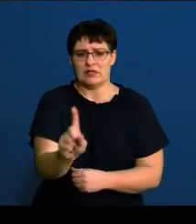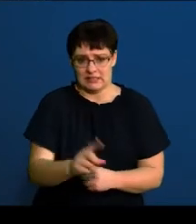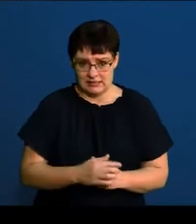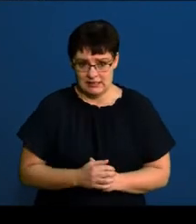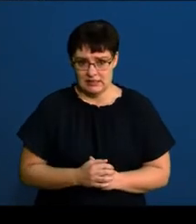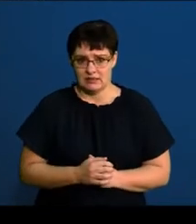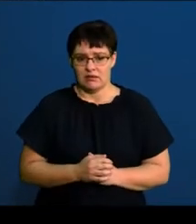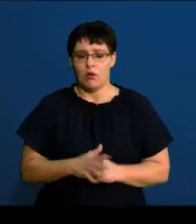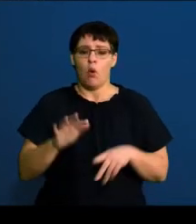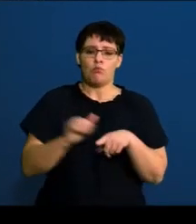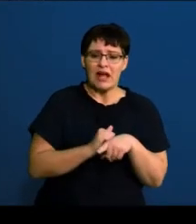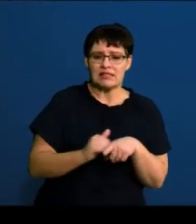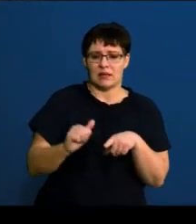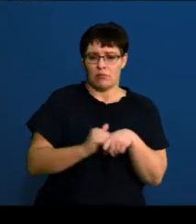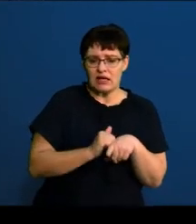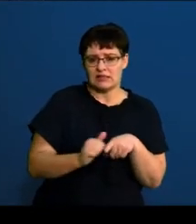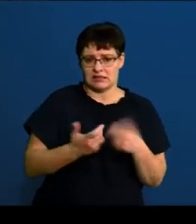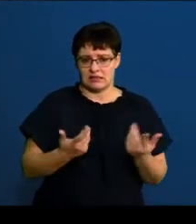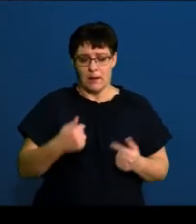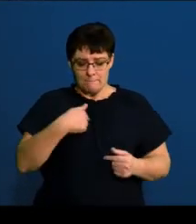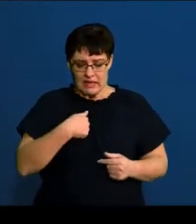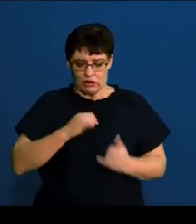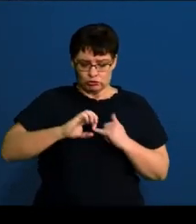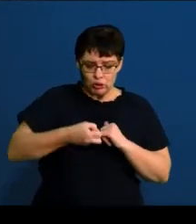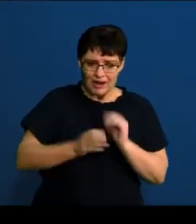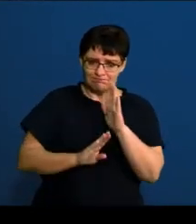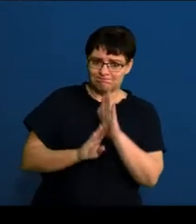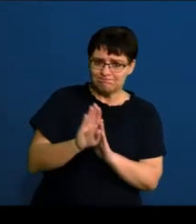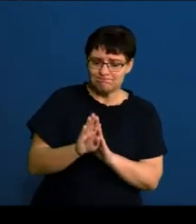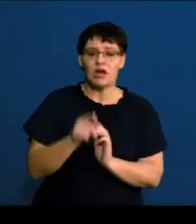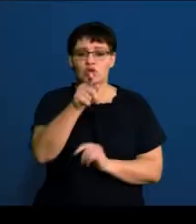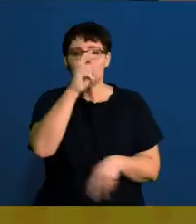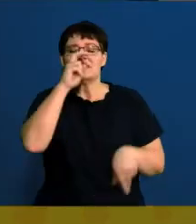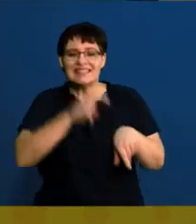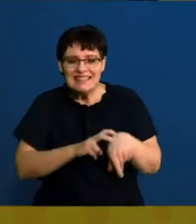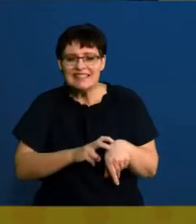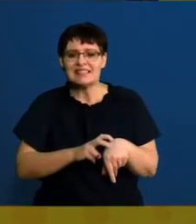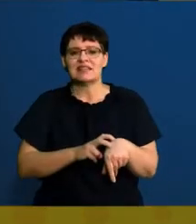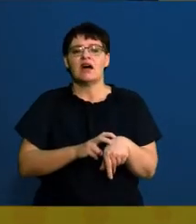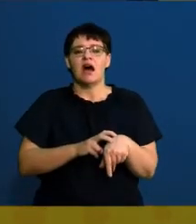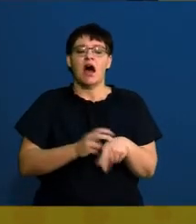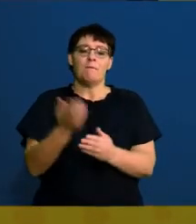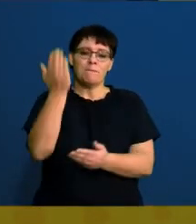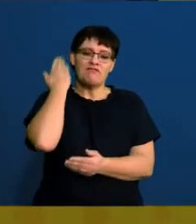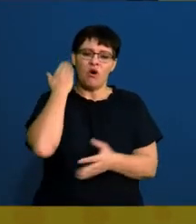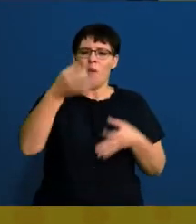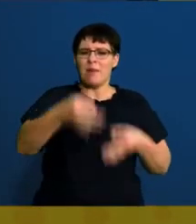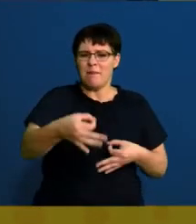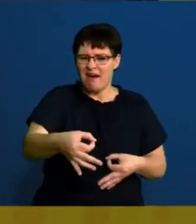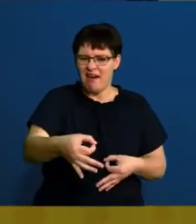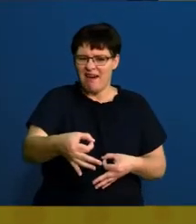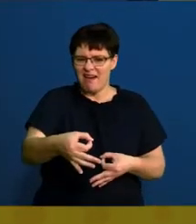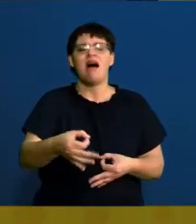only way we can get better at what we're doing is through practicing. So practice answering question